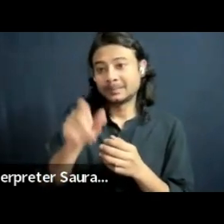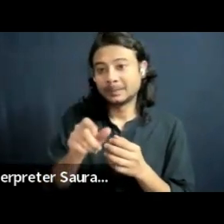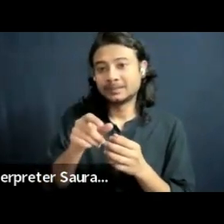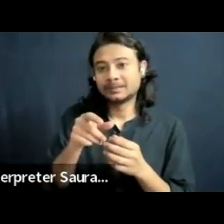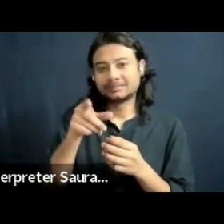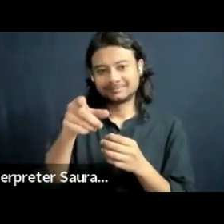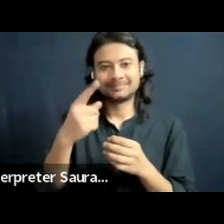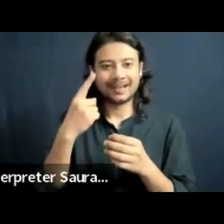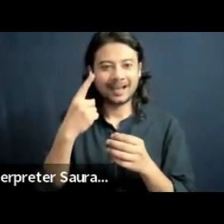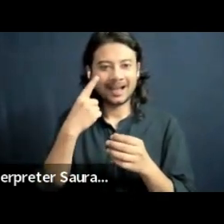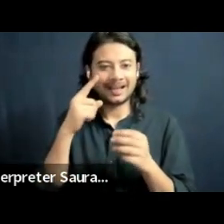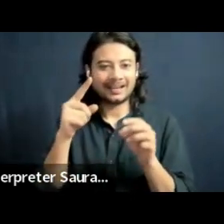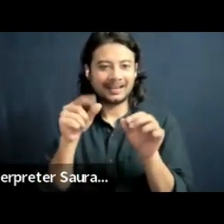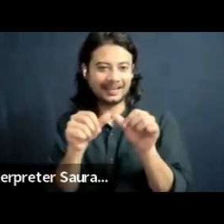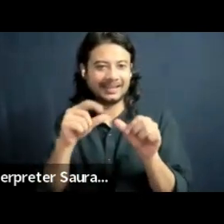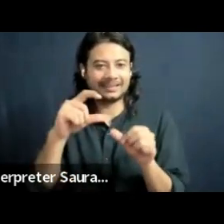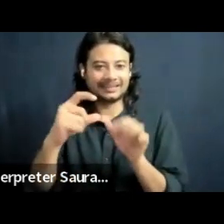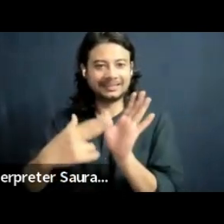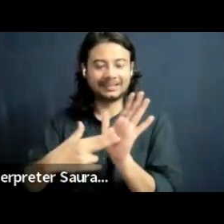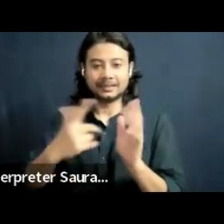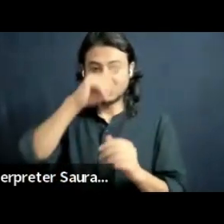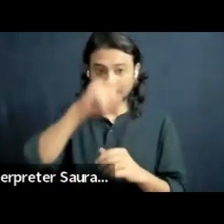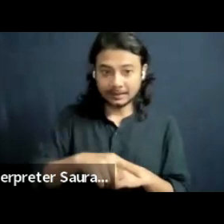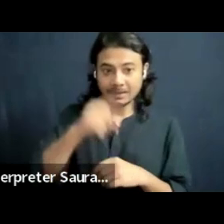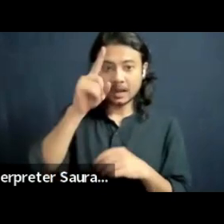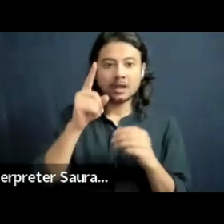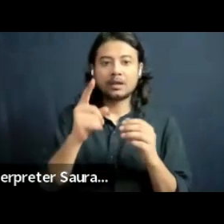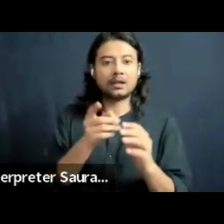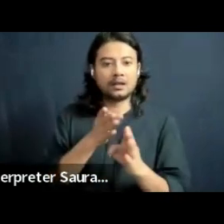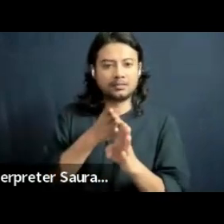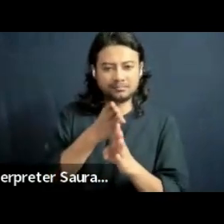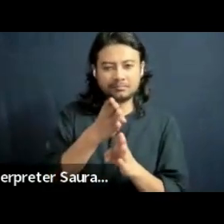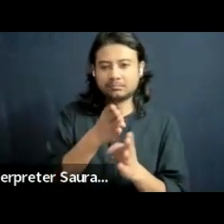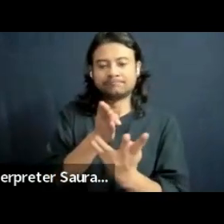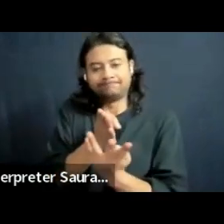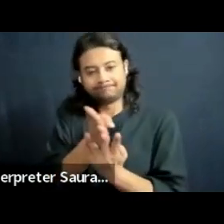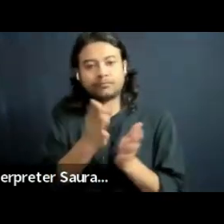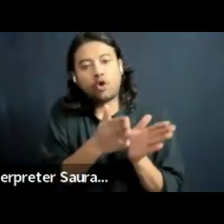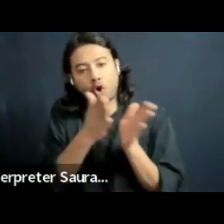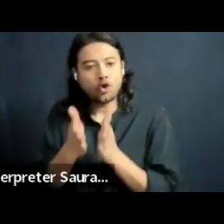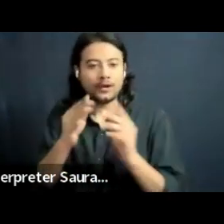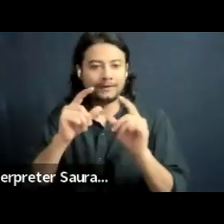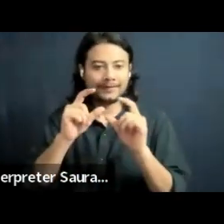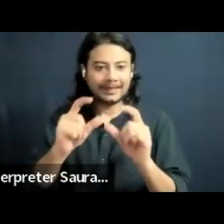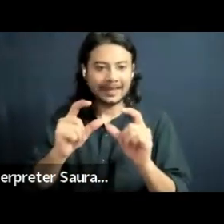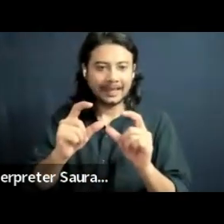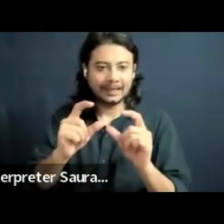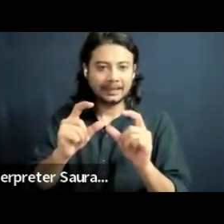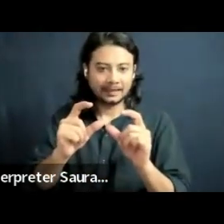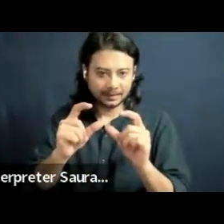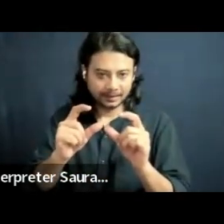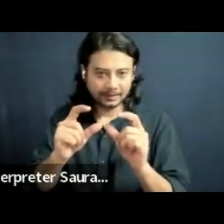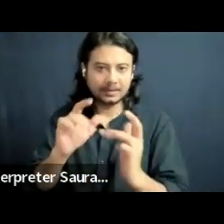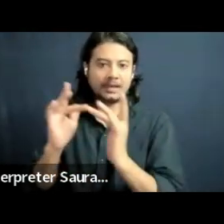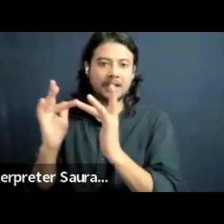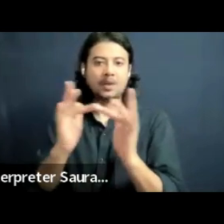on behalf of India Alternative Care Network and Changing the Way We Care, I welcome you all in this important discussion. So